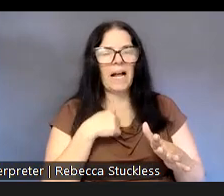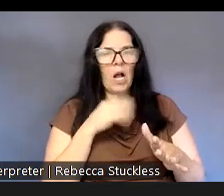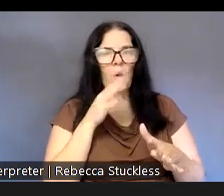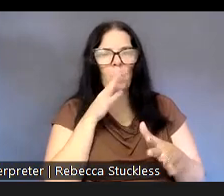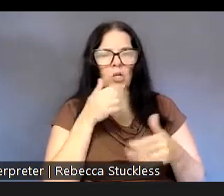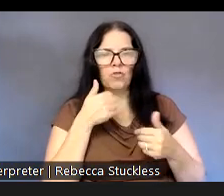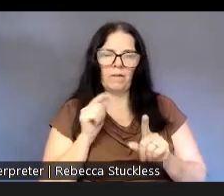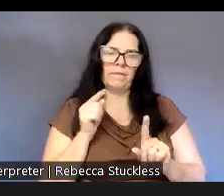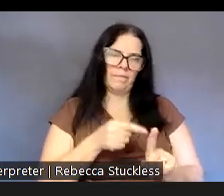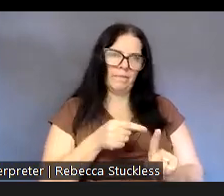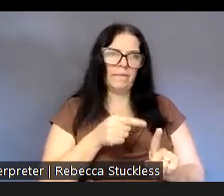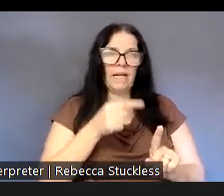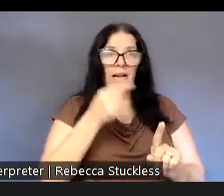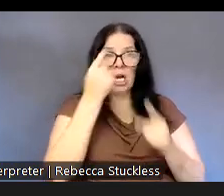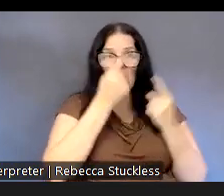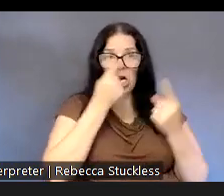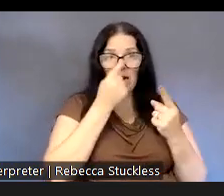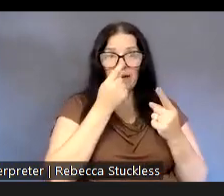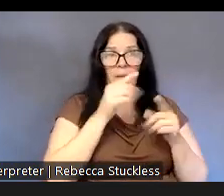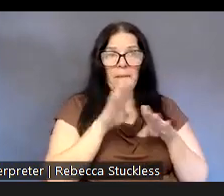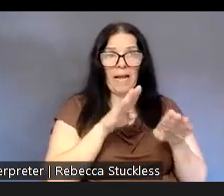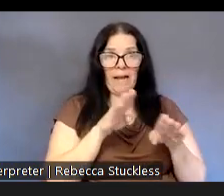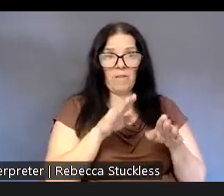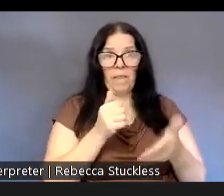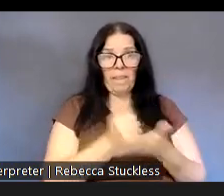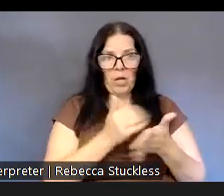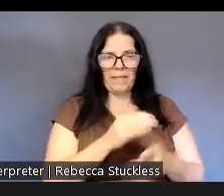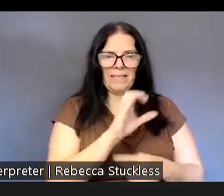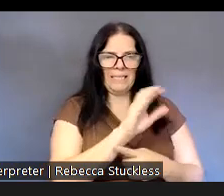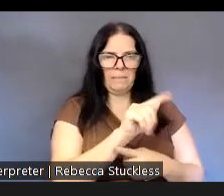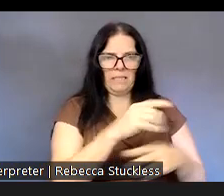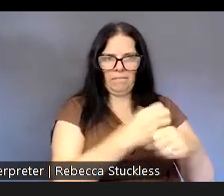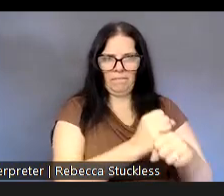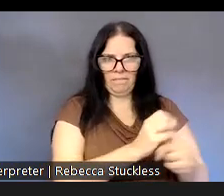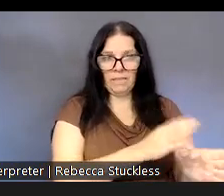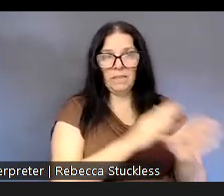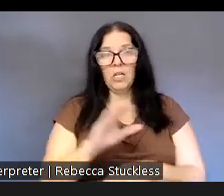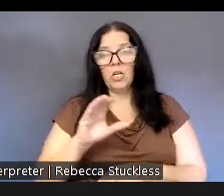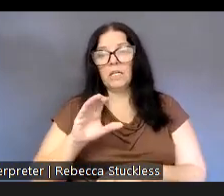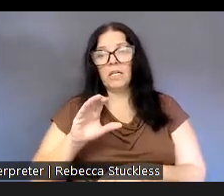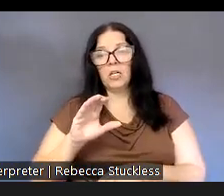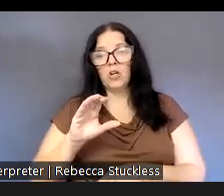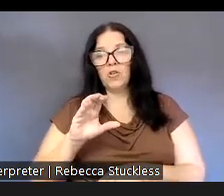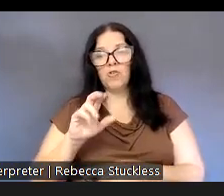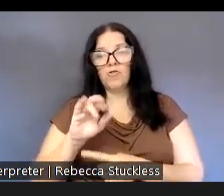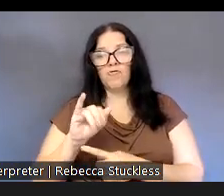cognitive behavioral therapy as CBT and critical social justice as